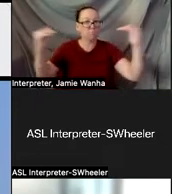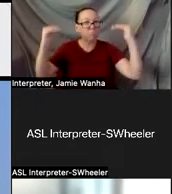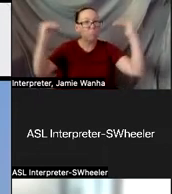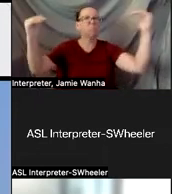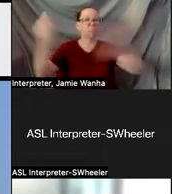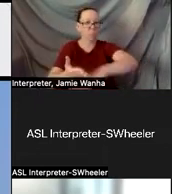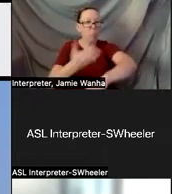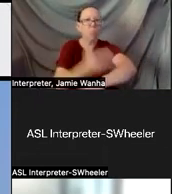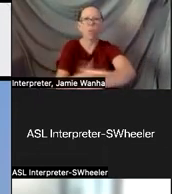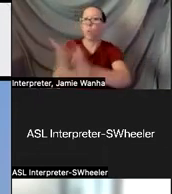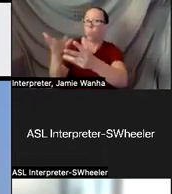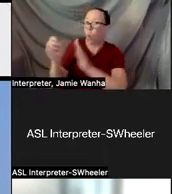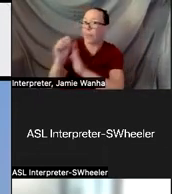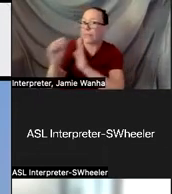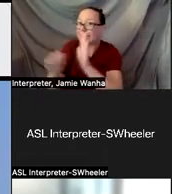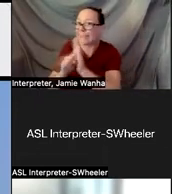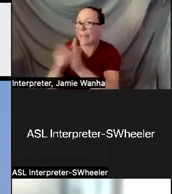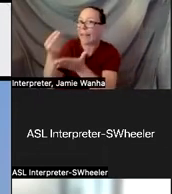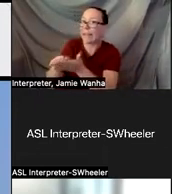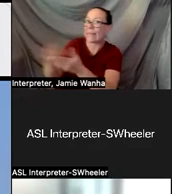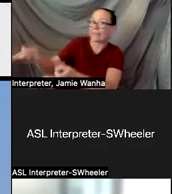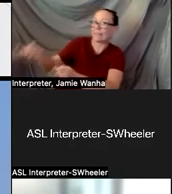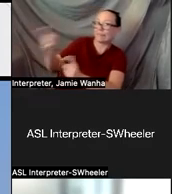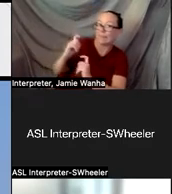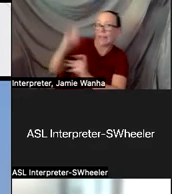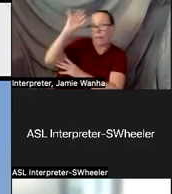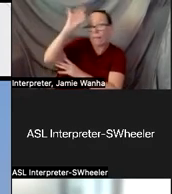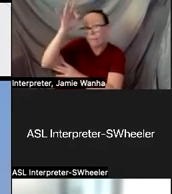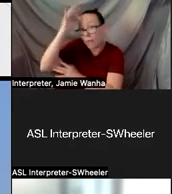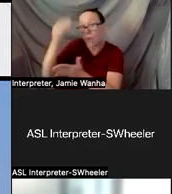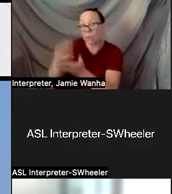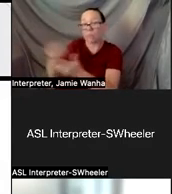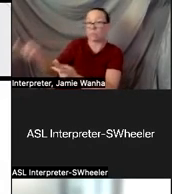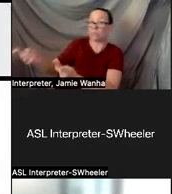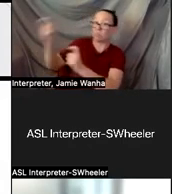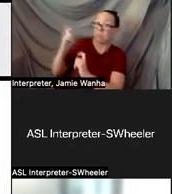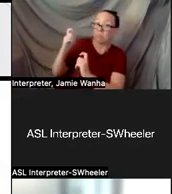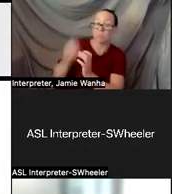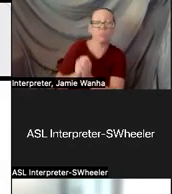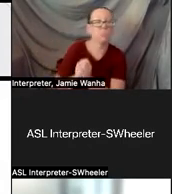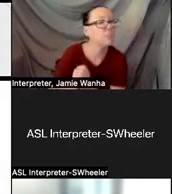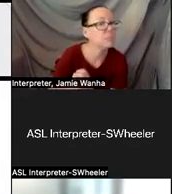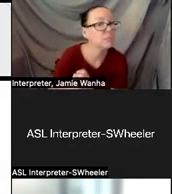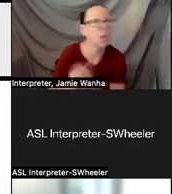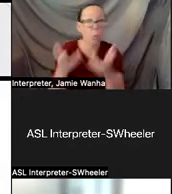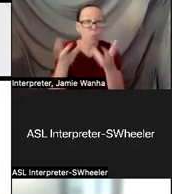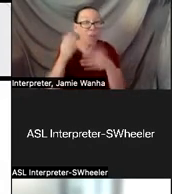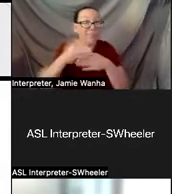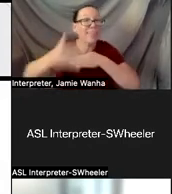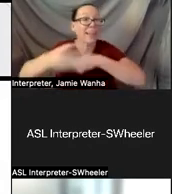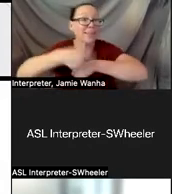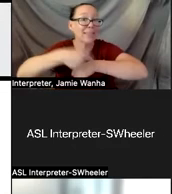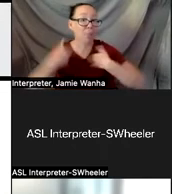state and federal funding assistance, and also beginning our mitigation strategy for the next disaster. We want to make sure next time that happens, that